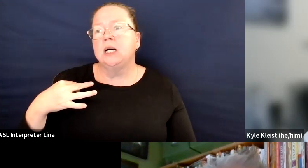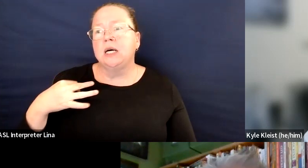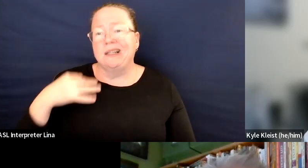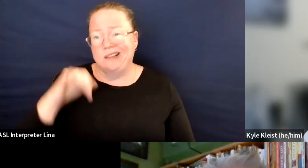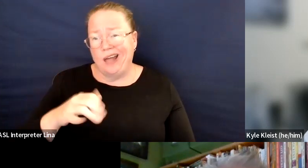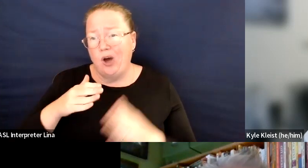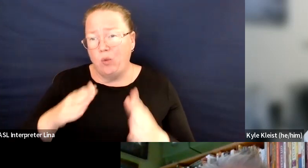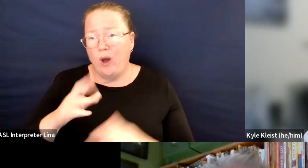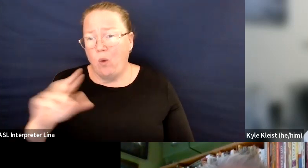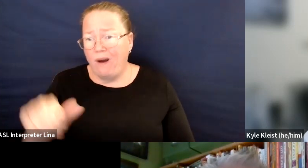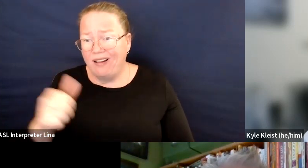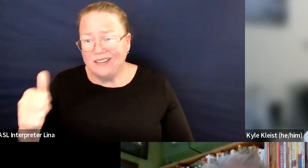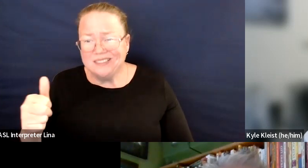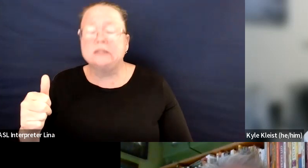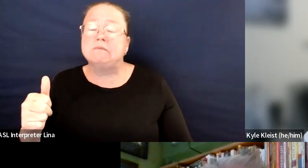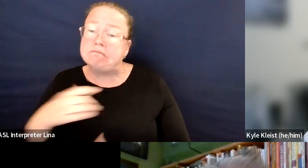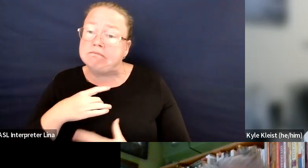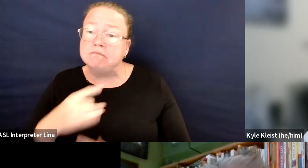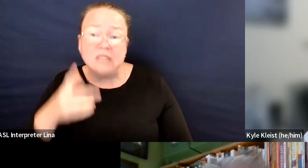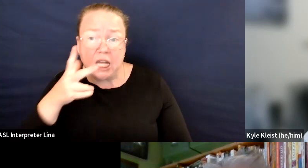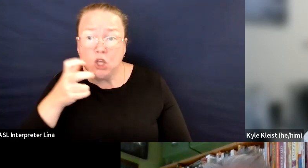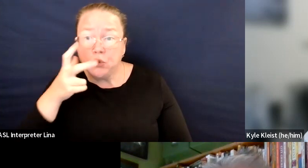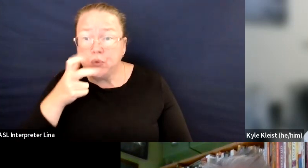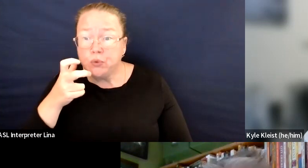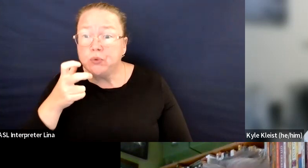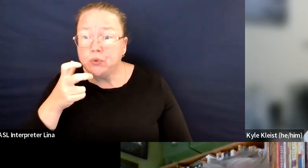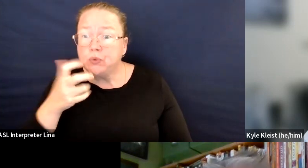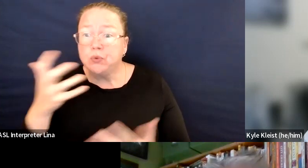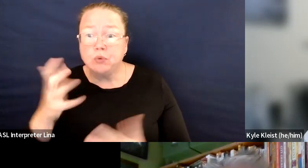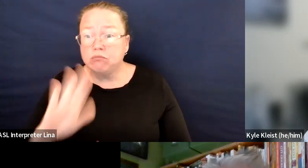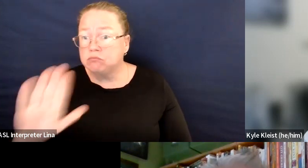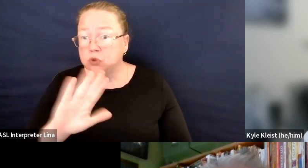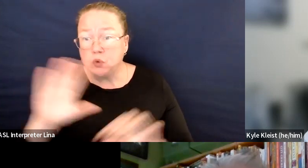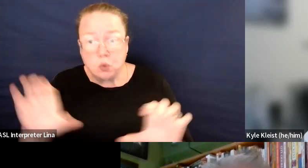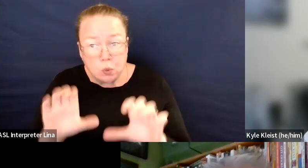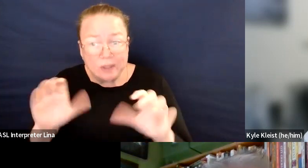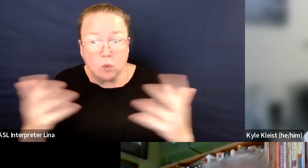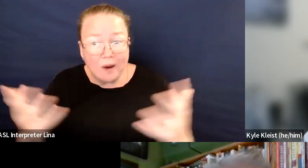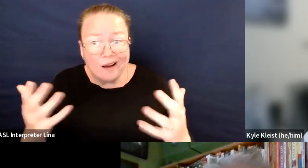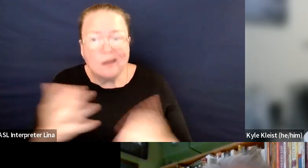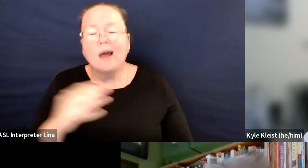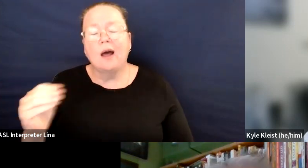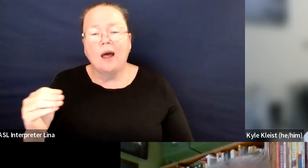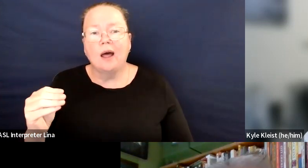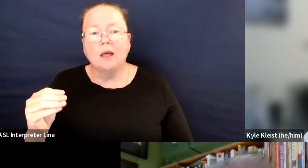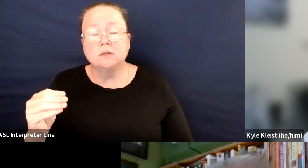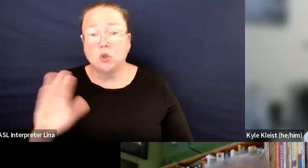something else? Would be very interested to hear what you're doing and what you are making